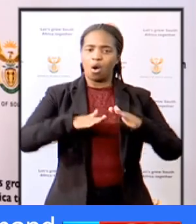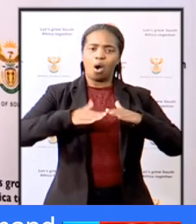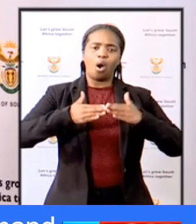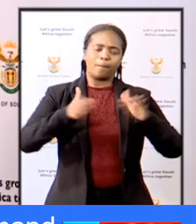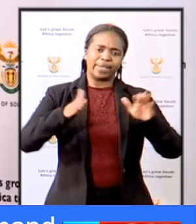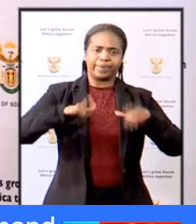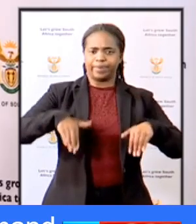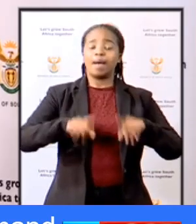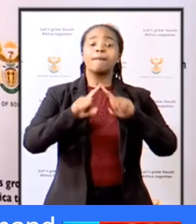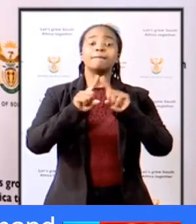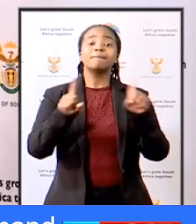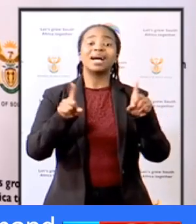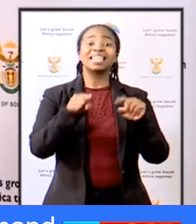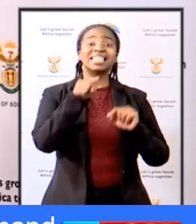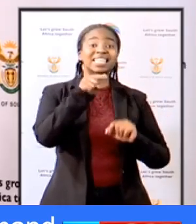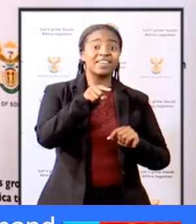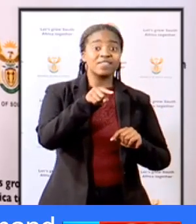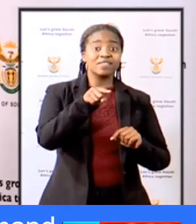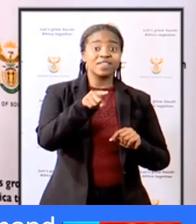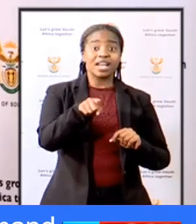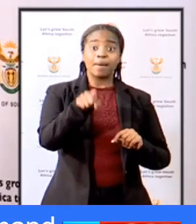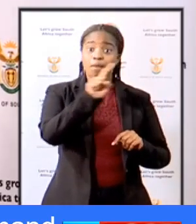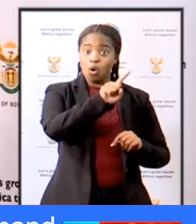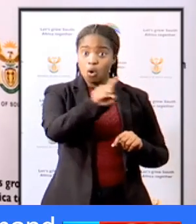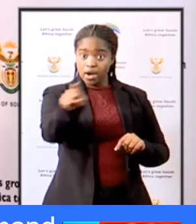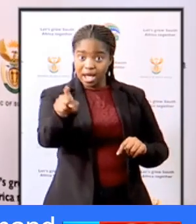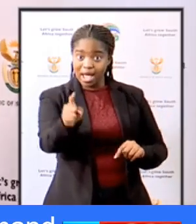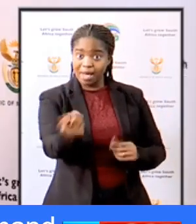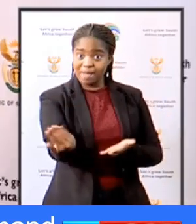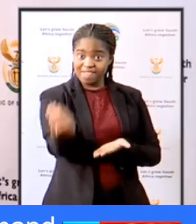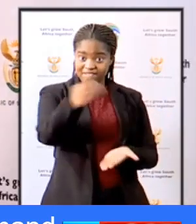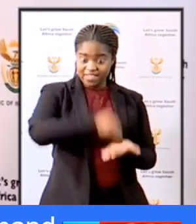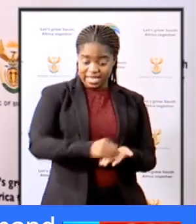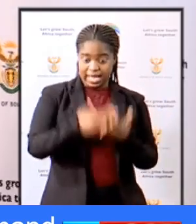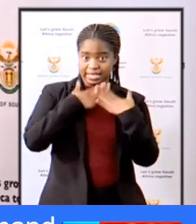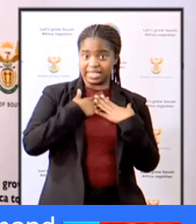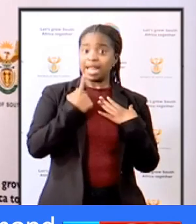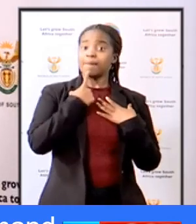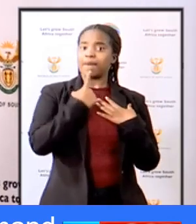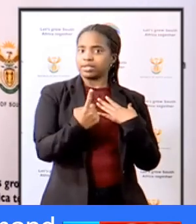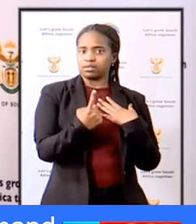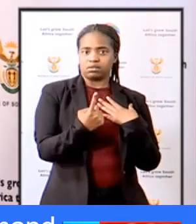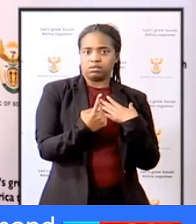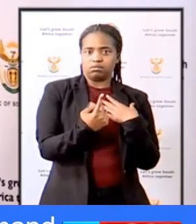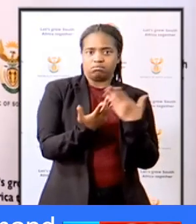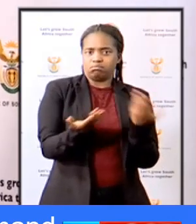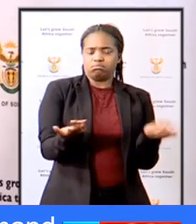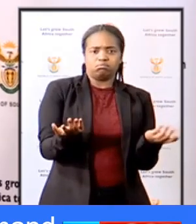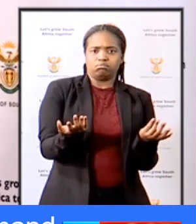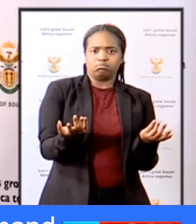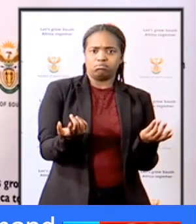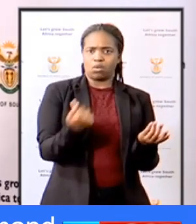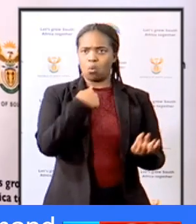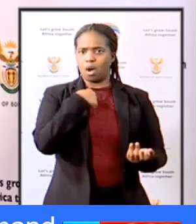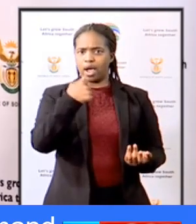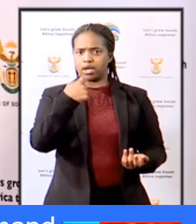But these sectors, if they come to us and say, by the way, will not be sectors